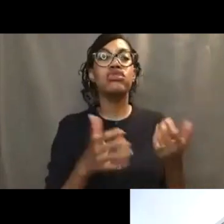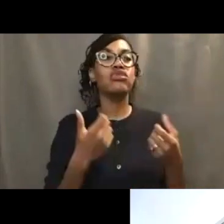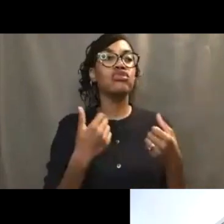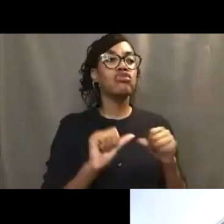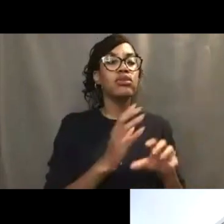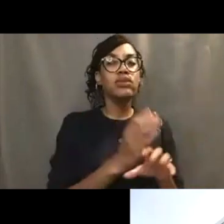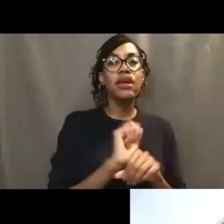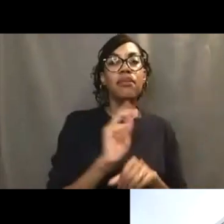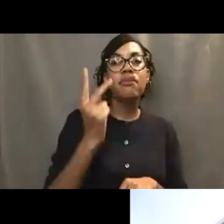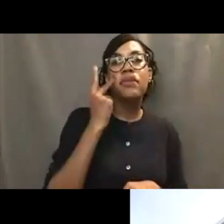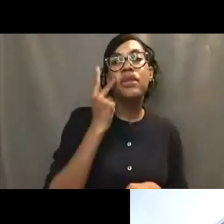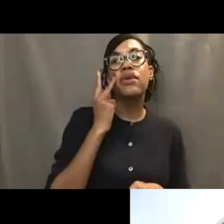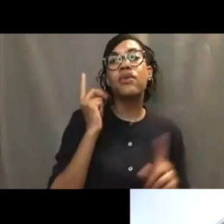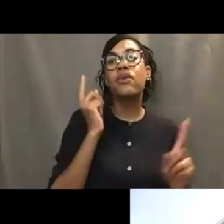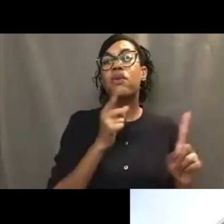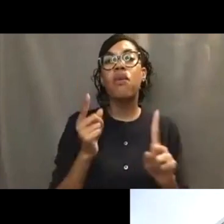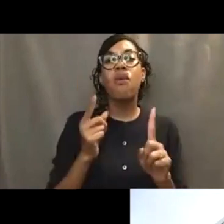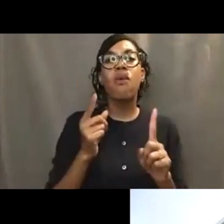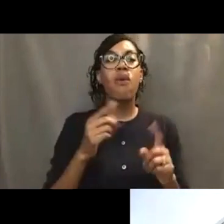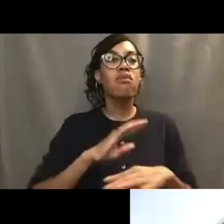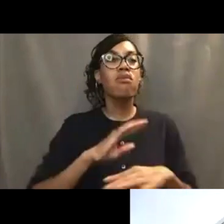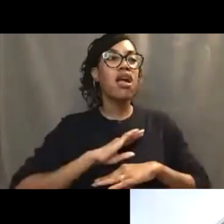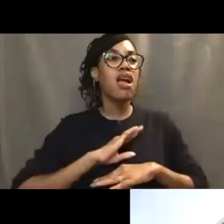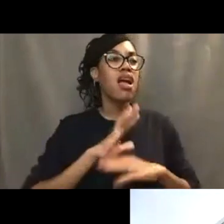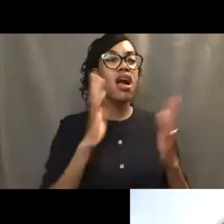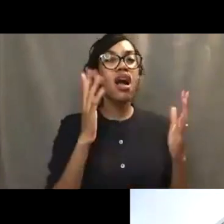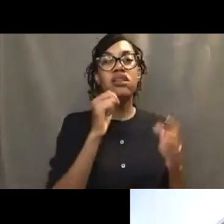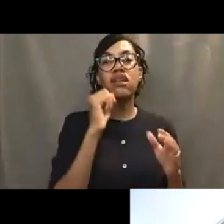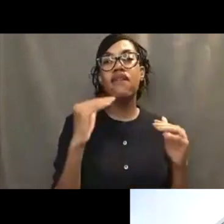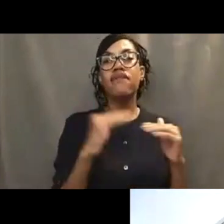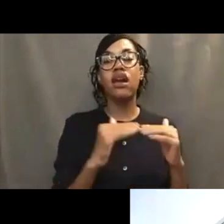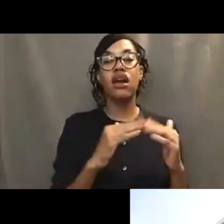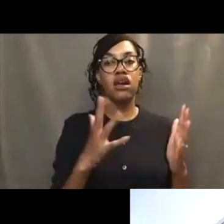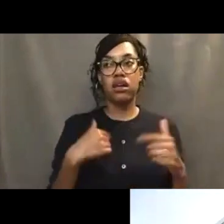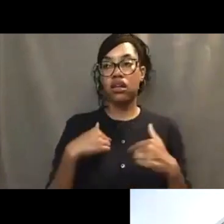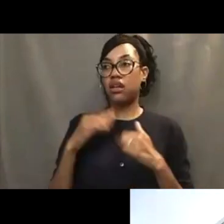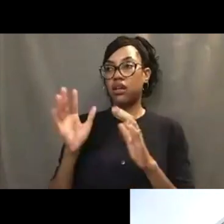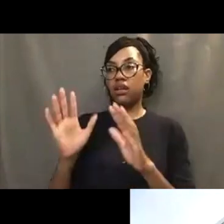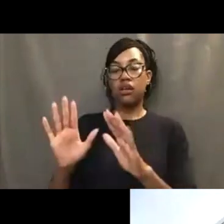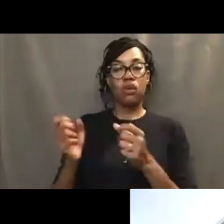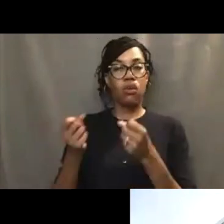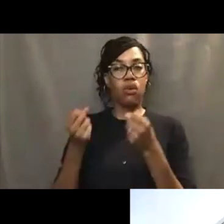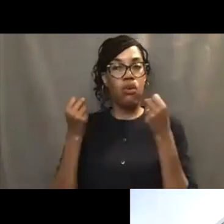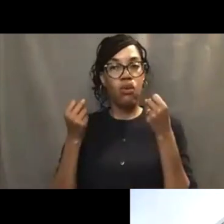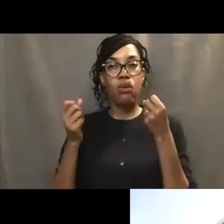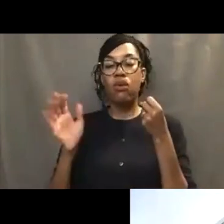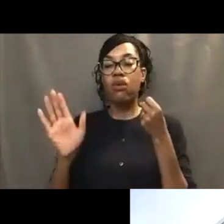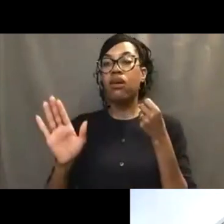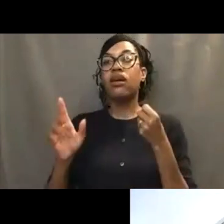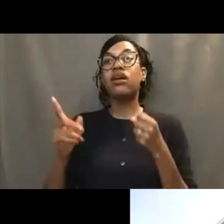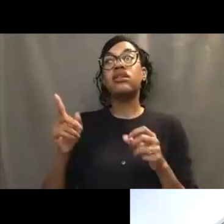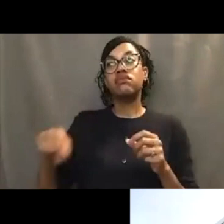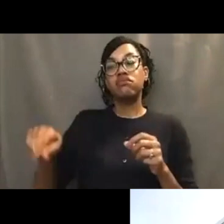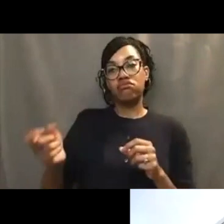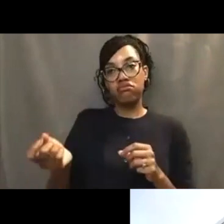so really, I think what people want is to feel heard and feel seen and to feel empathy. And so,